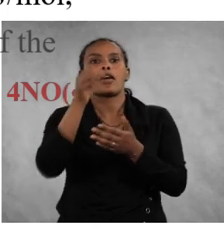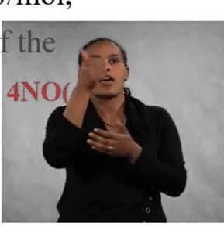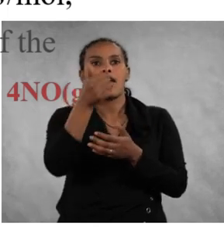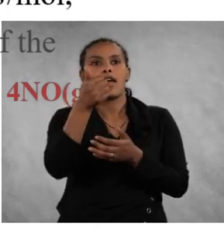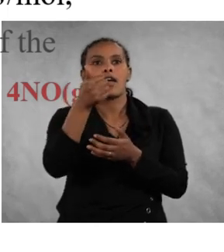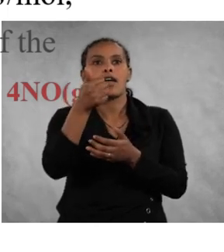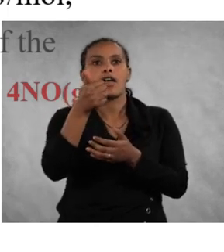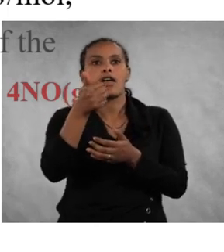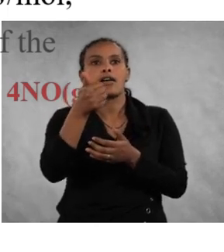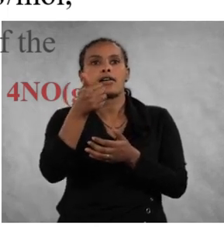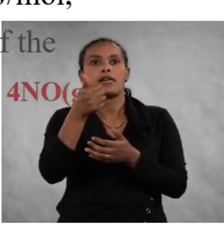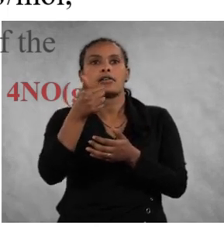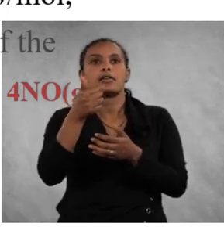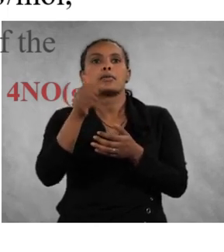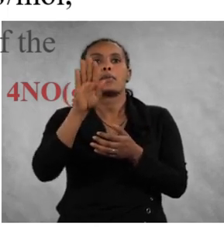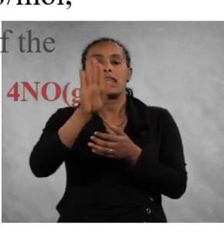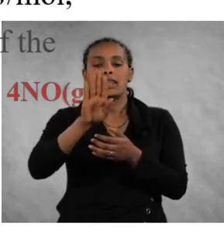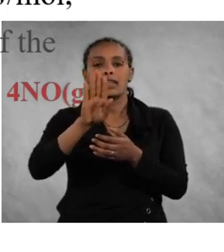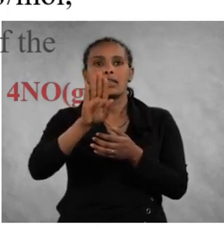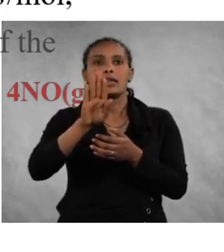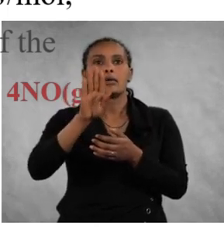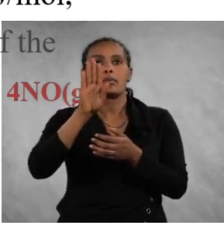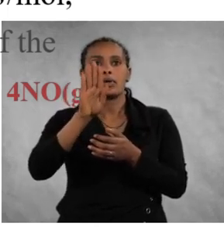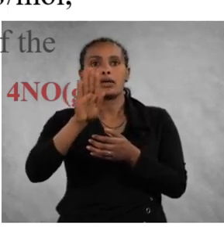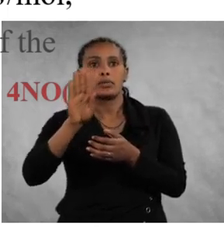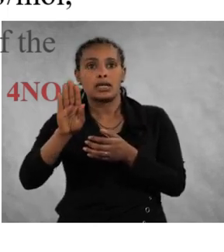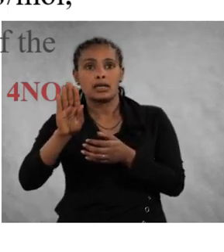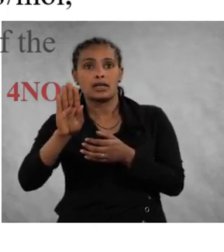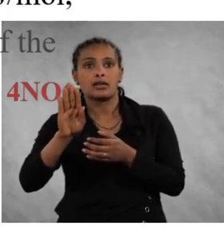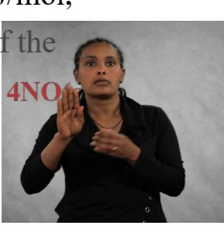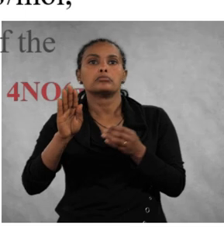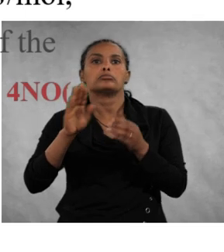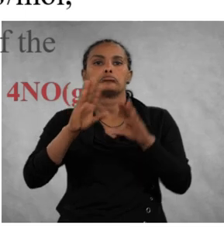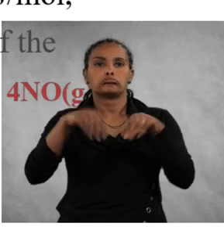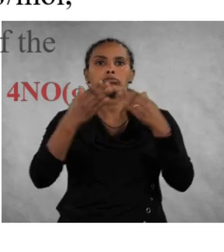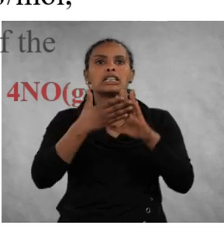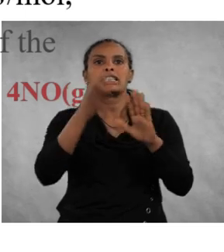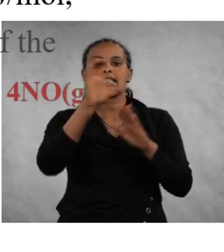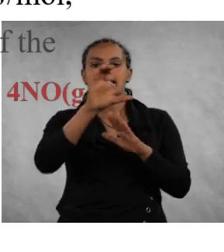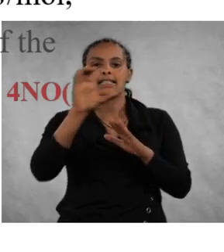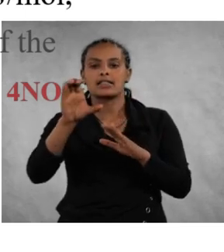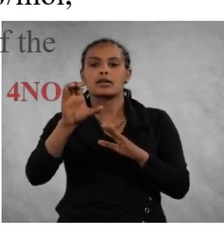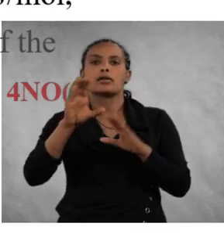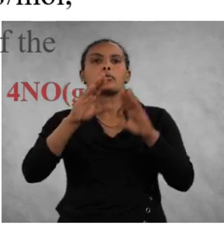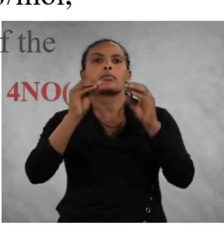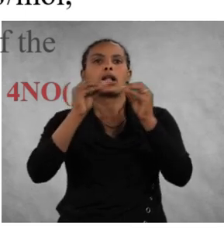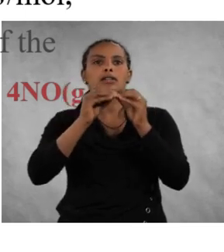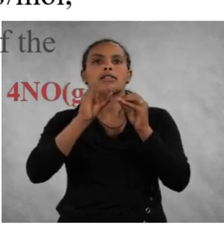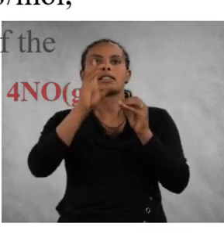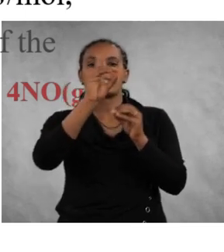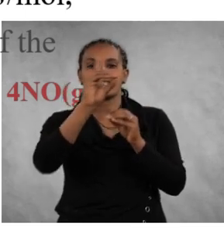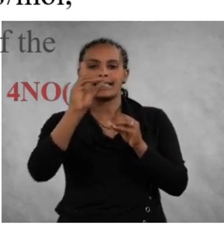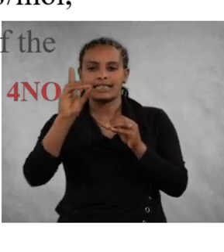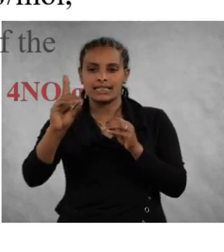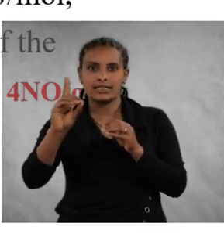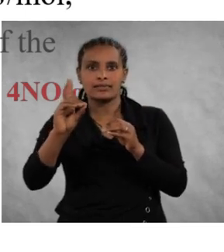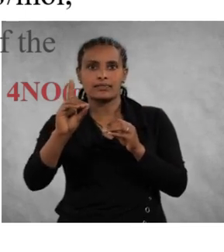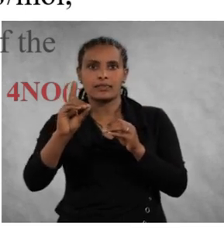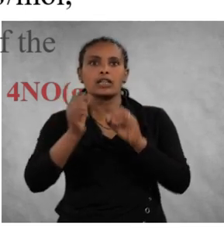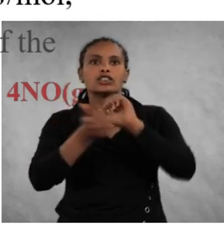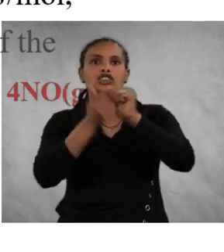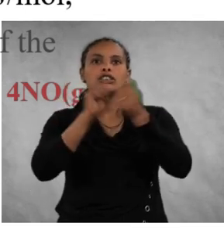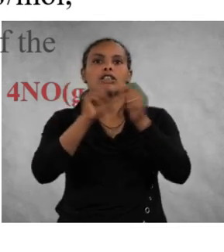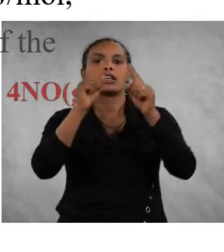AM plus B to form CC plus DD, change in